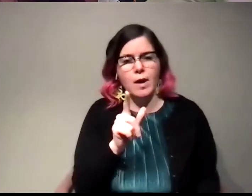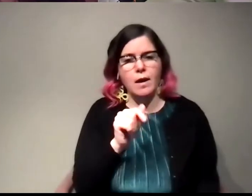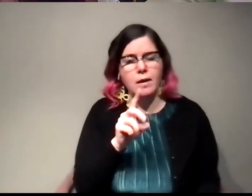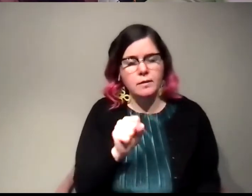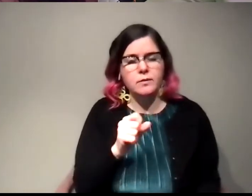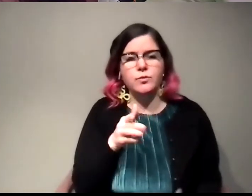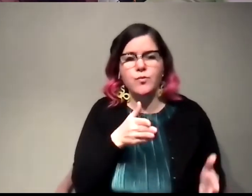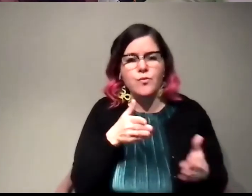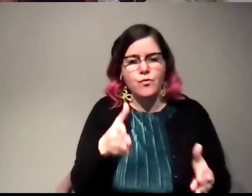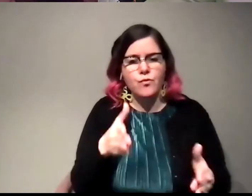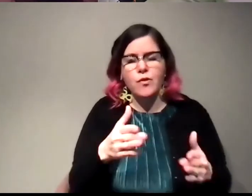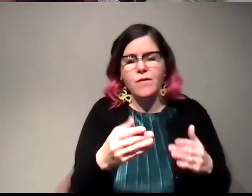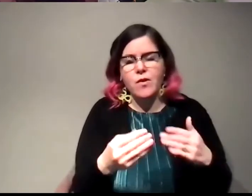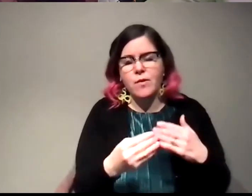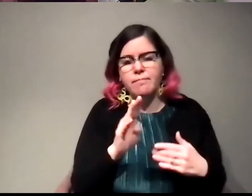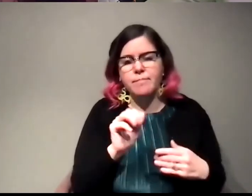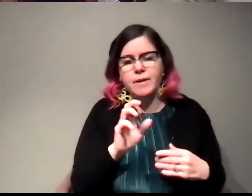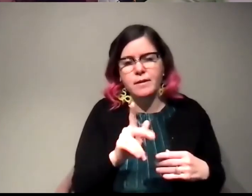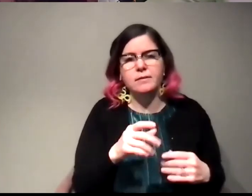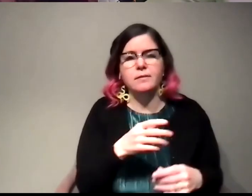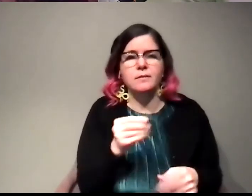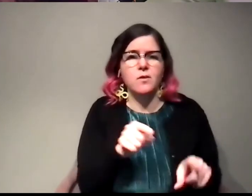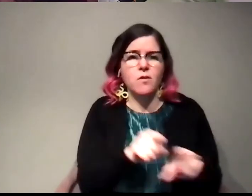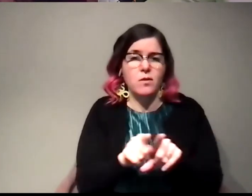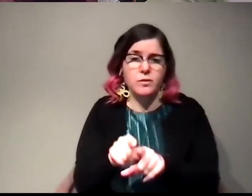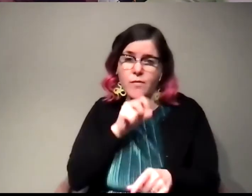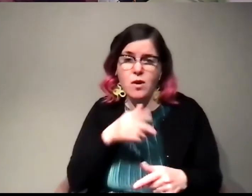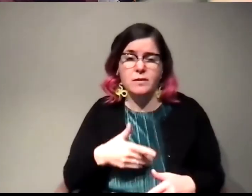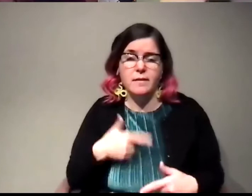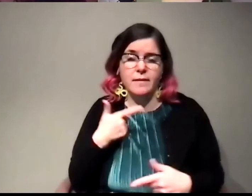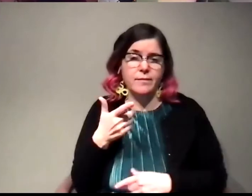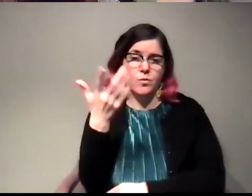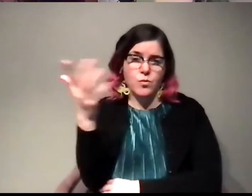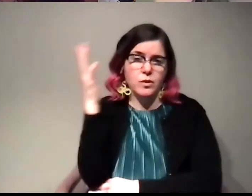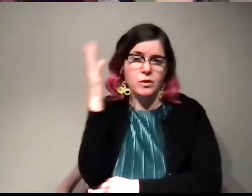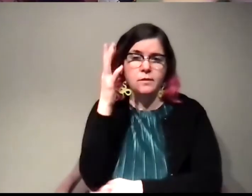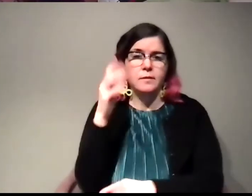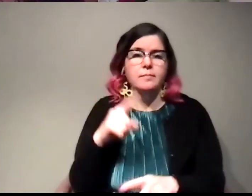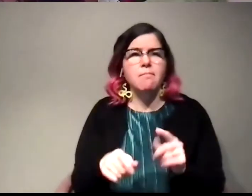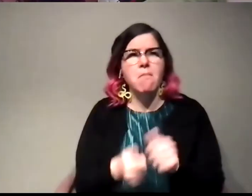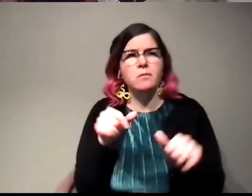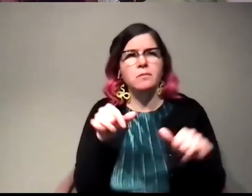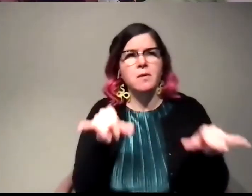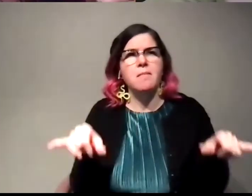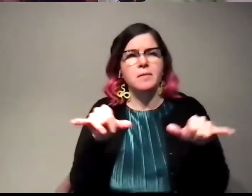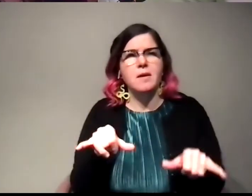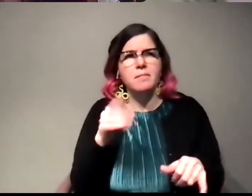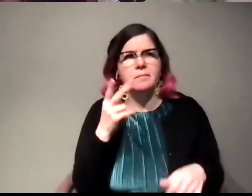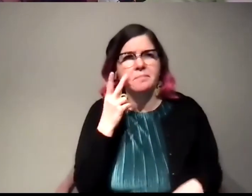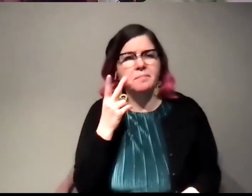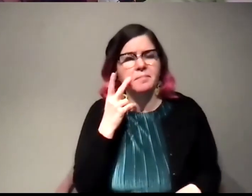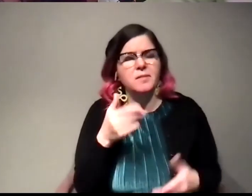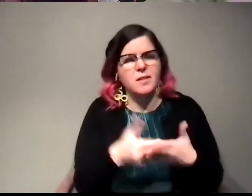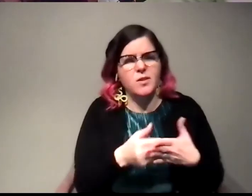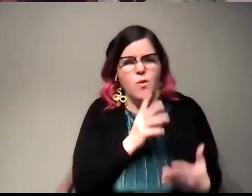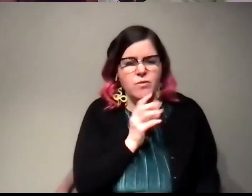riverbanks, stuff like that. I mean, there are also lots of frogs that live in woodland environments, but most commonly I see them very, very close to the